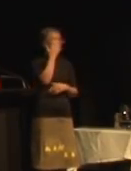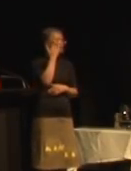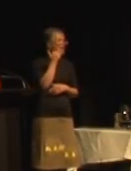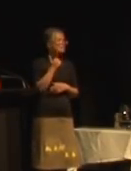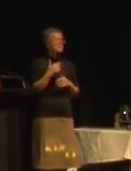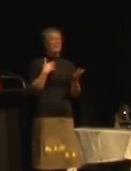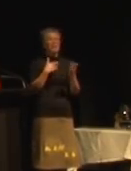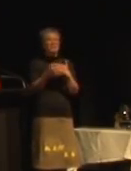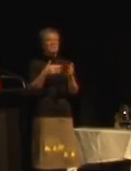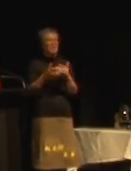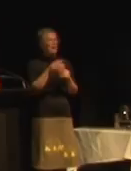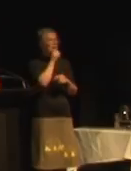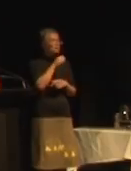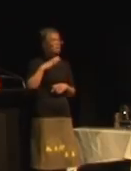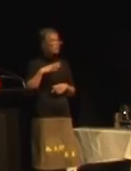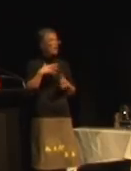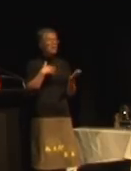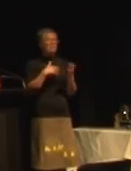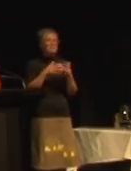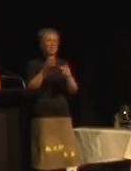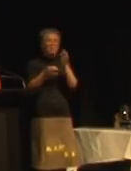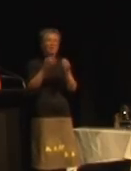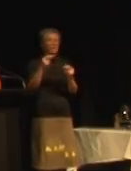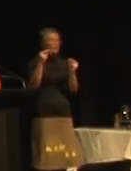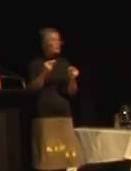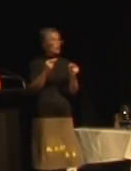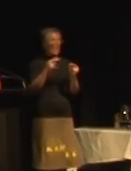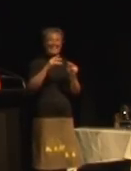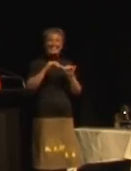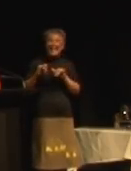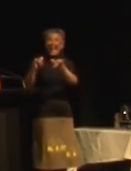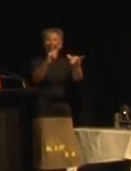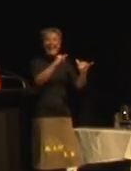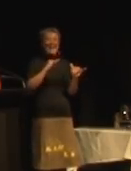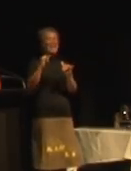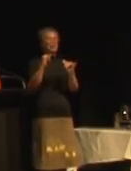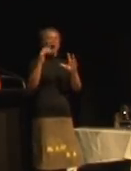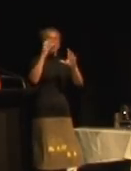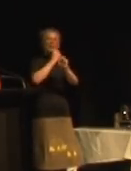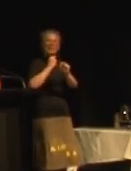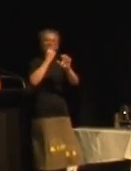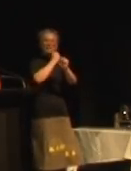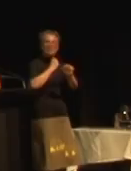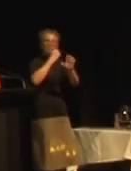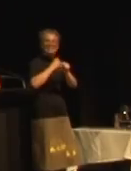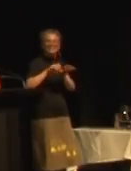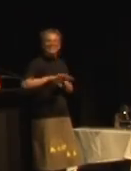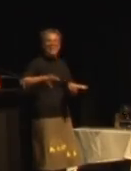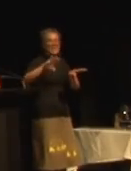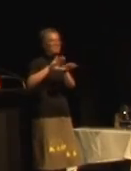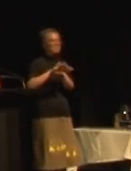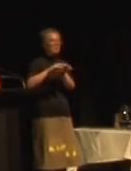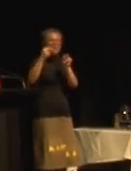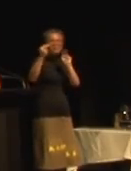have the same political viewpoints as us, it leads us to think that we all hold the same viewpoints and share the same information and